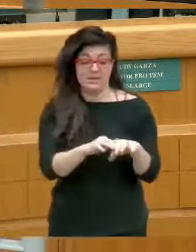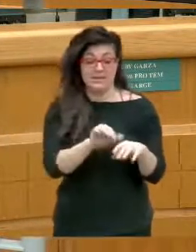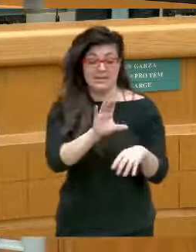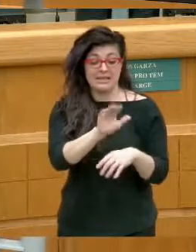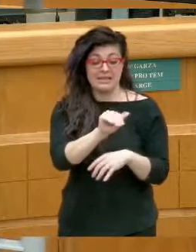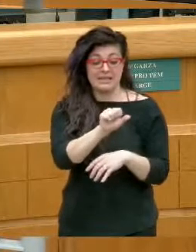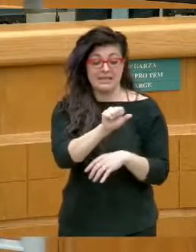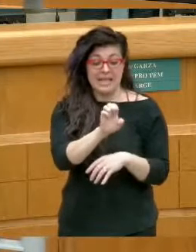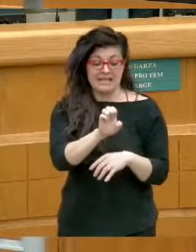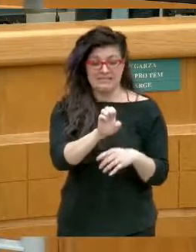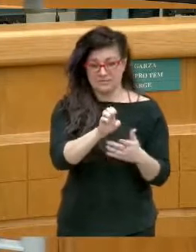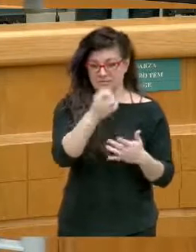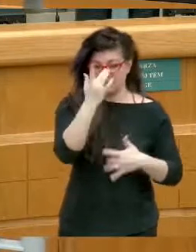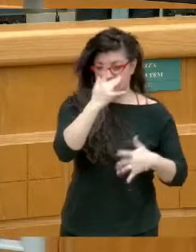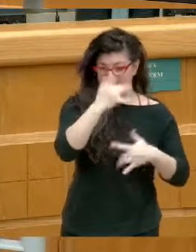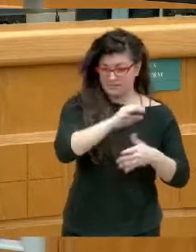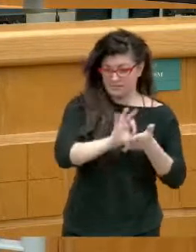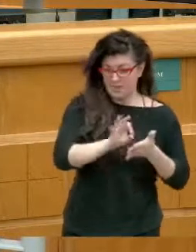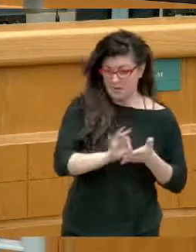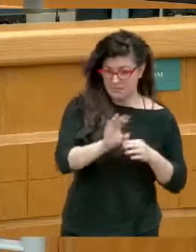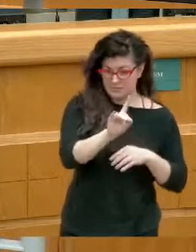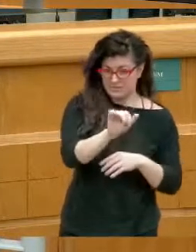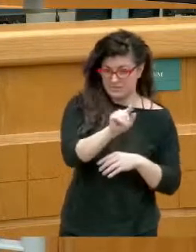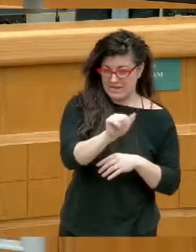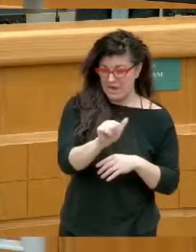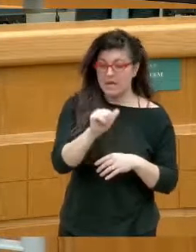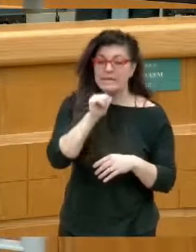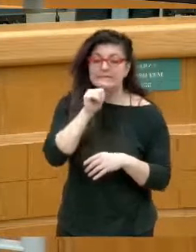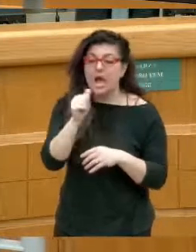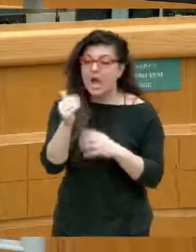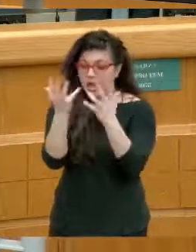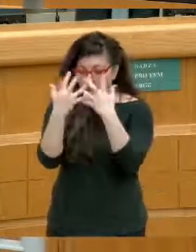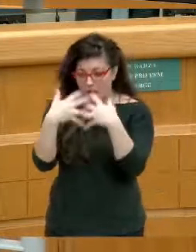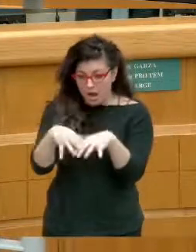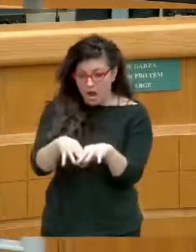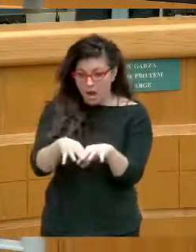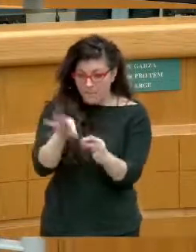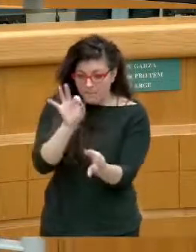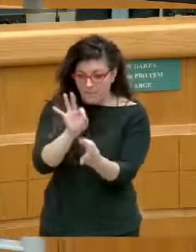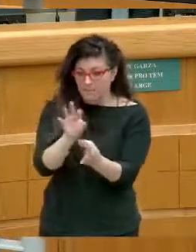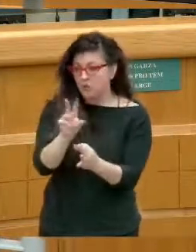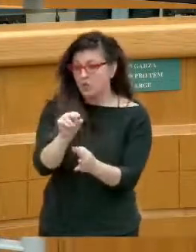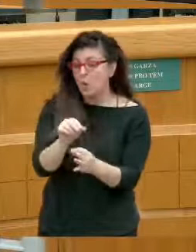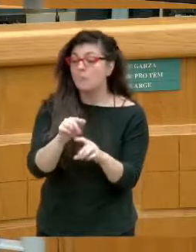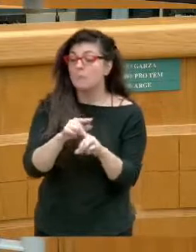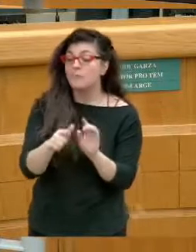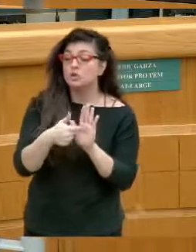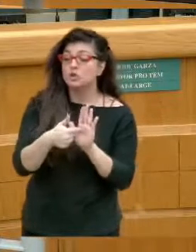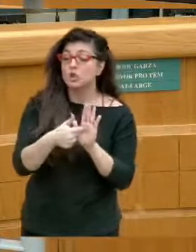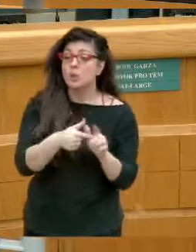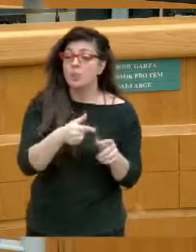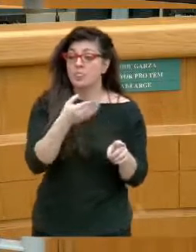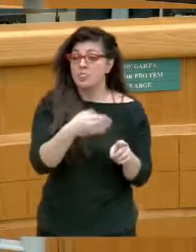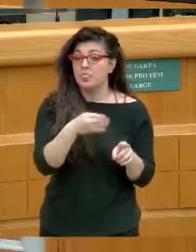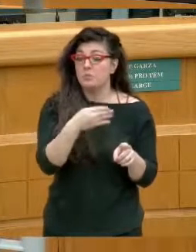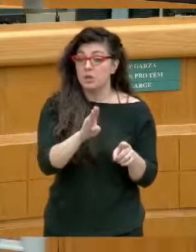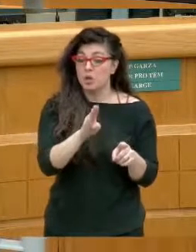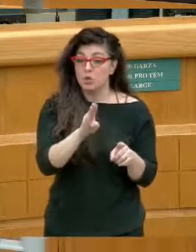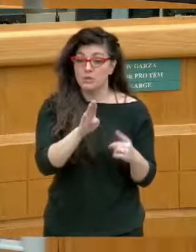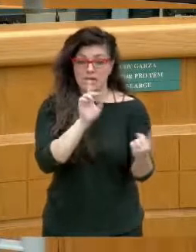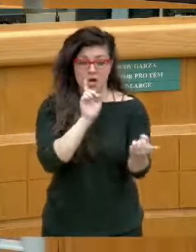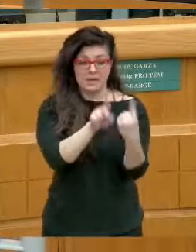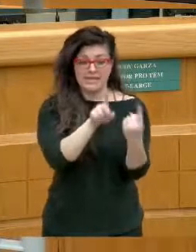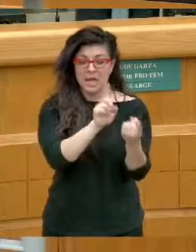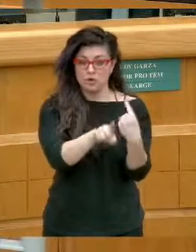align perfectly, but this is how it works, and this is what the lag looks like. So the blue is our encounter index